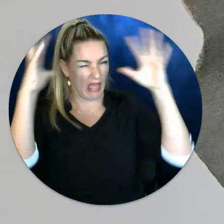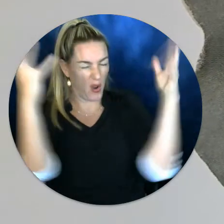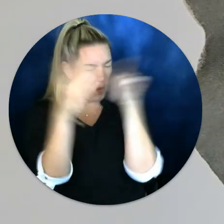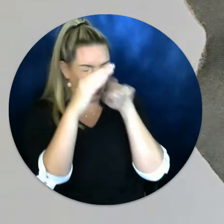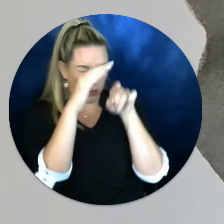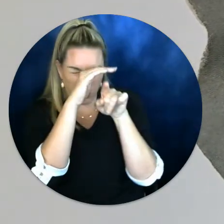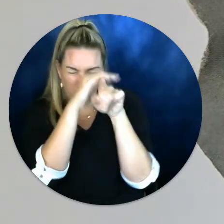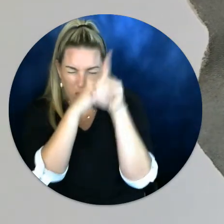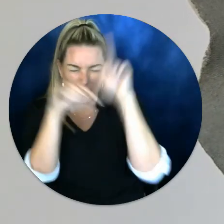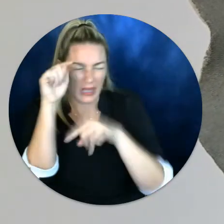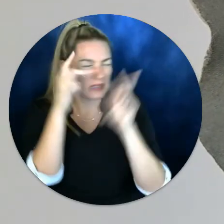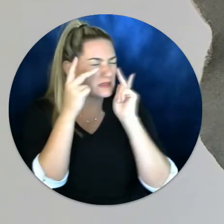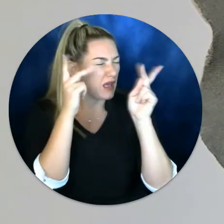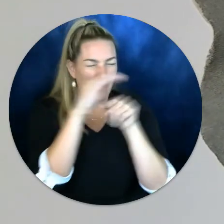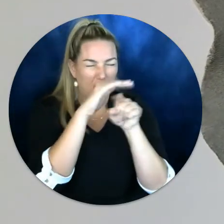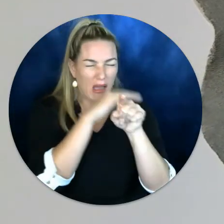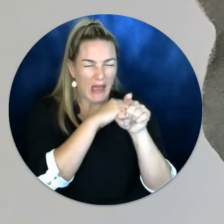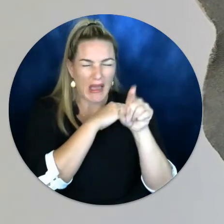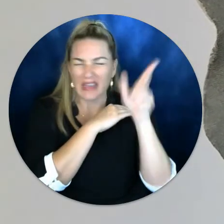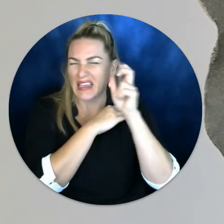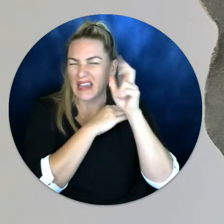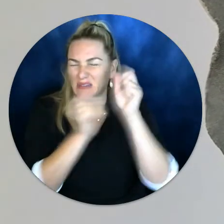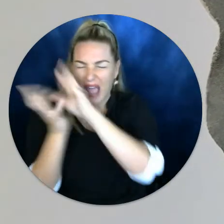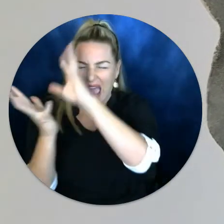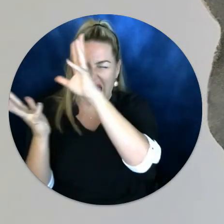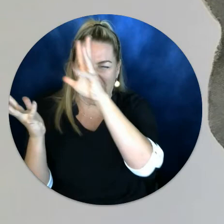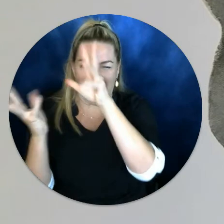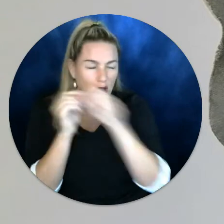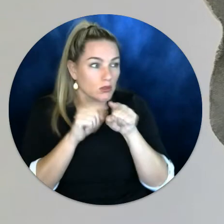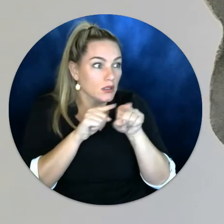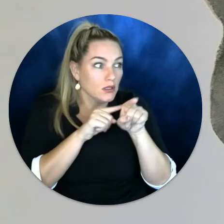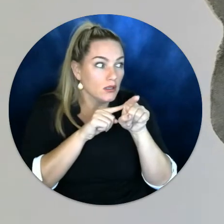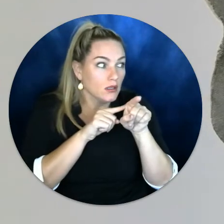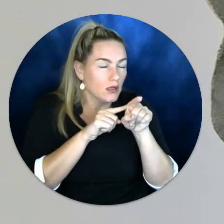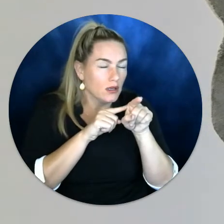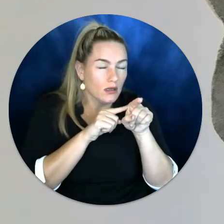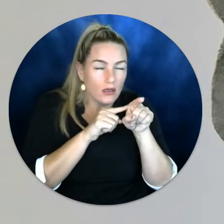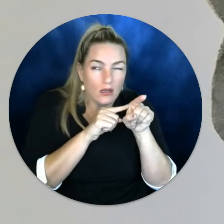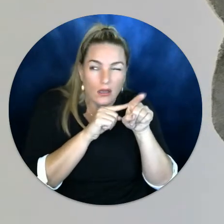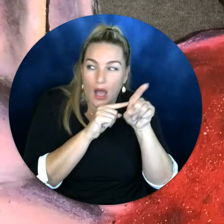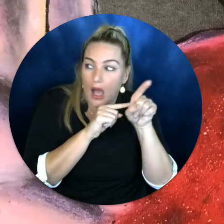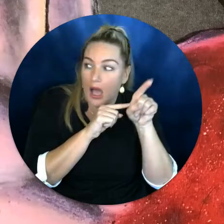the witch heard a roar that was scary and loud.